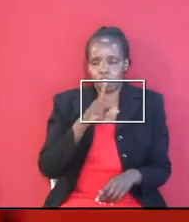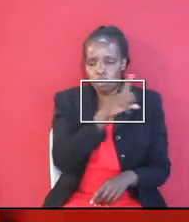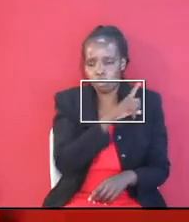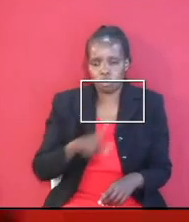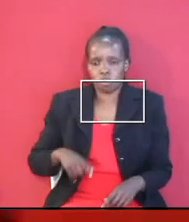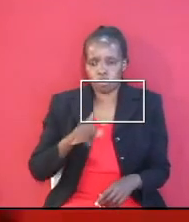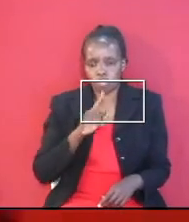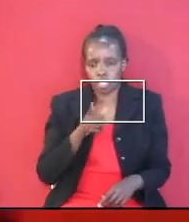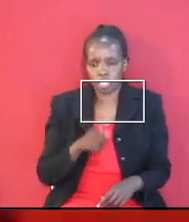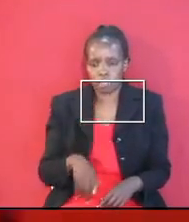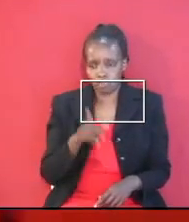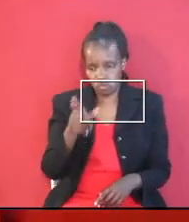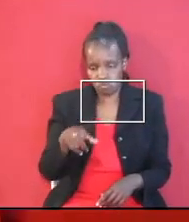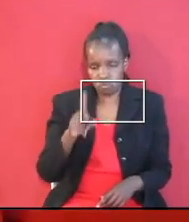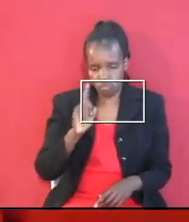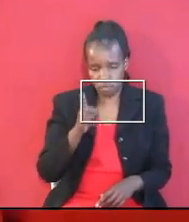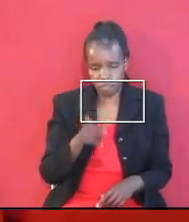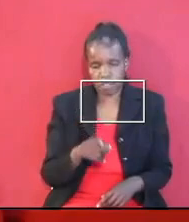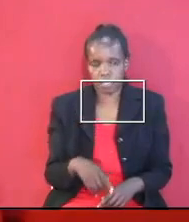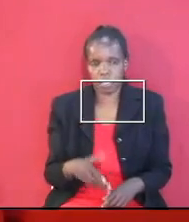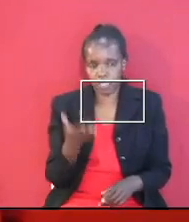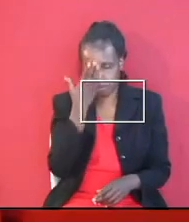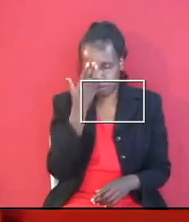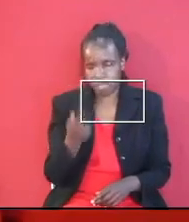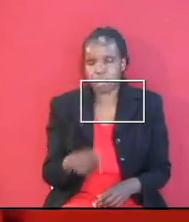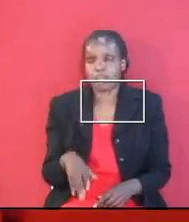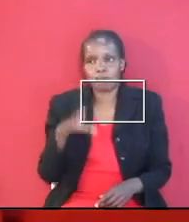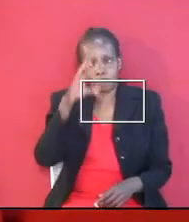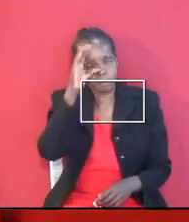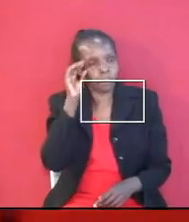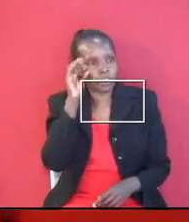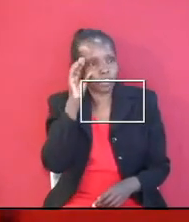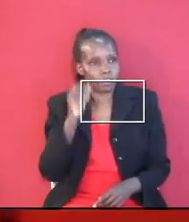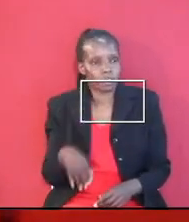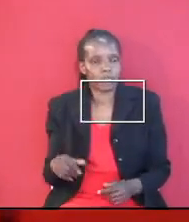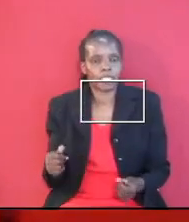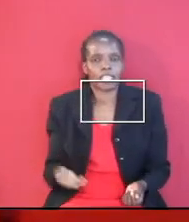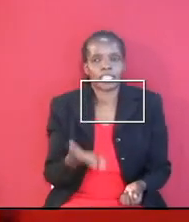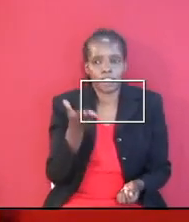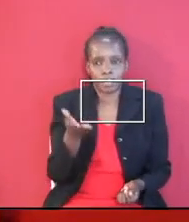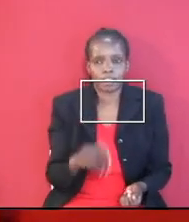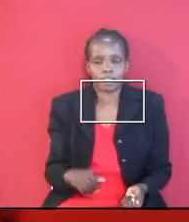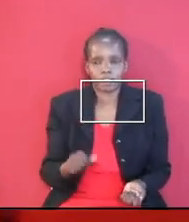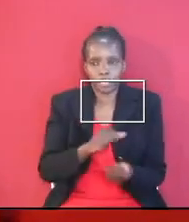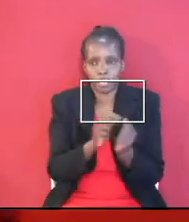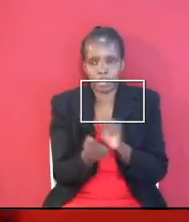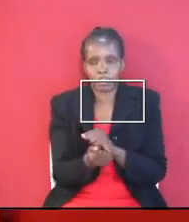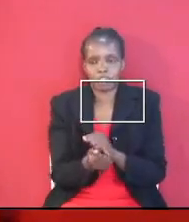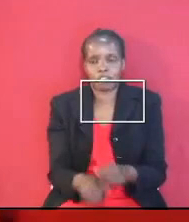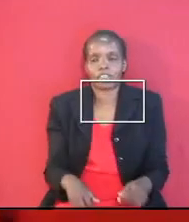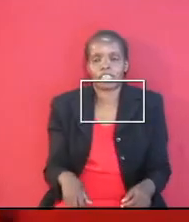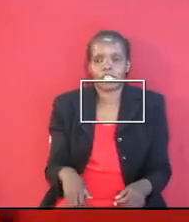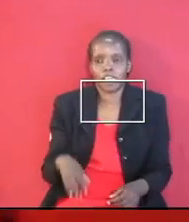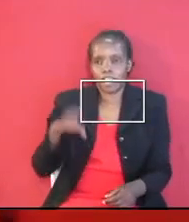rebuke you. He's my man. And that's why Moses was able to be there during the transfiguration with Elijah and Jesus.